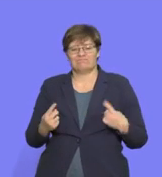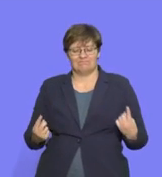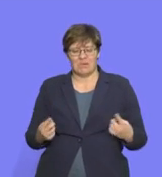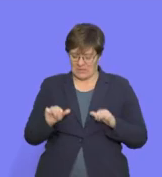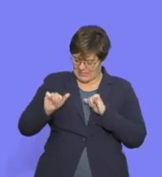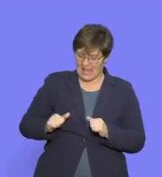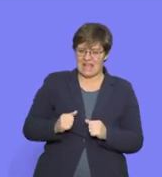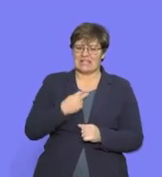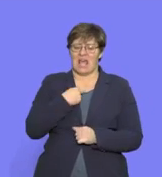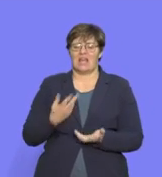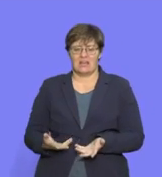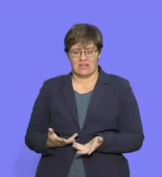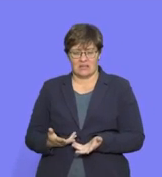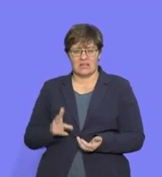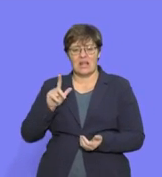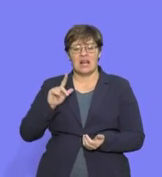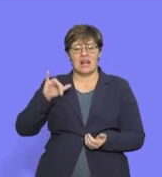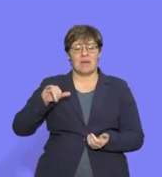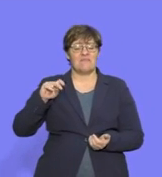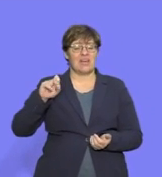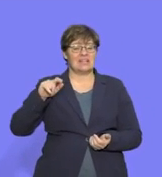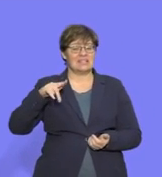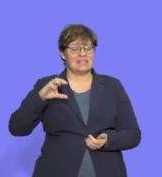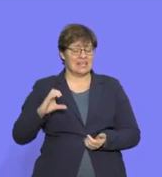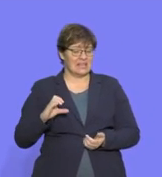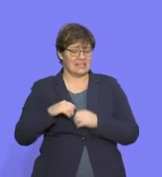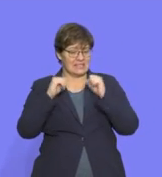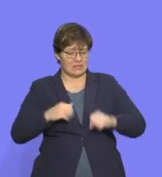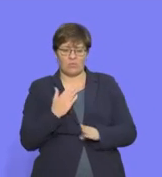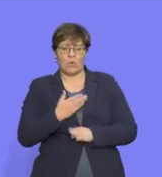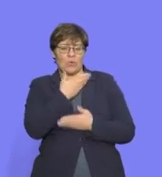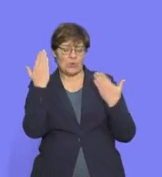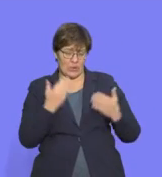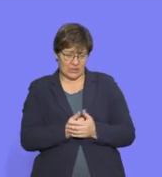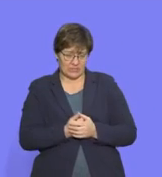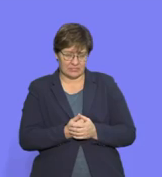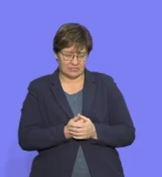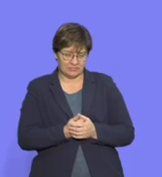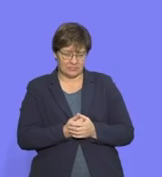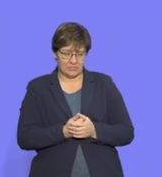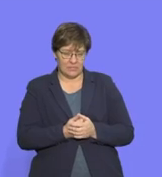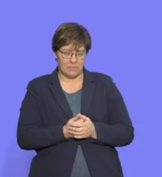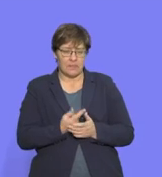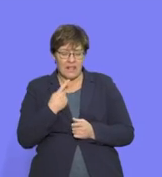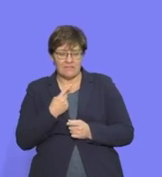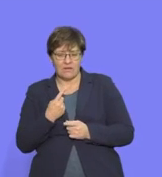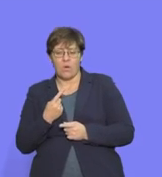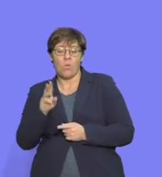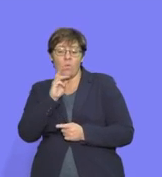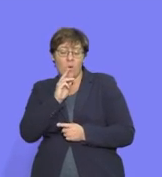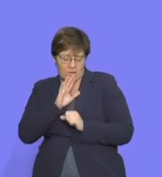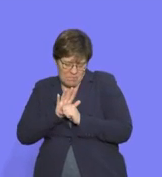this system, her lymphatic system, is not working. So what do we have here is, when we push